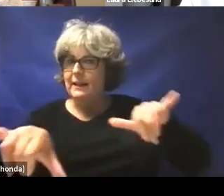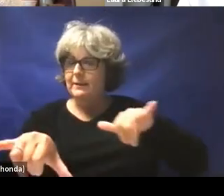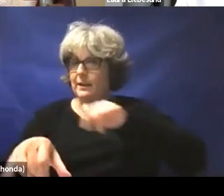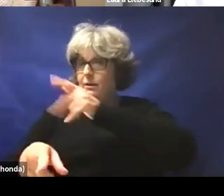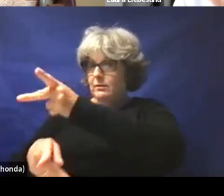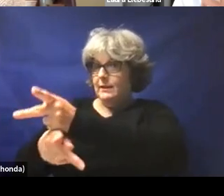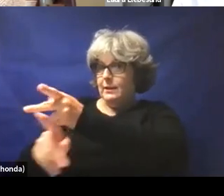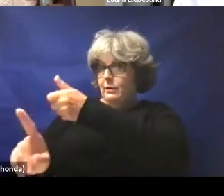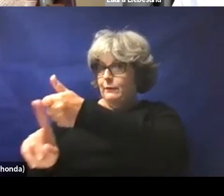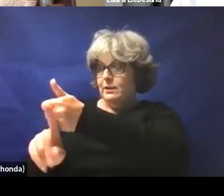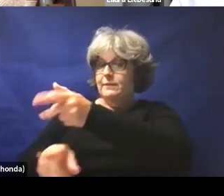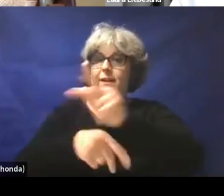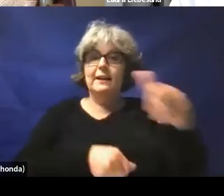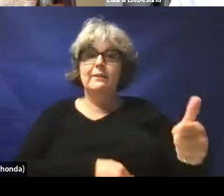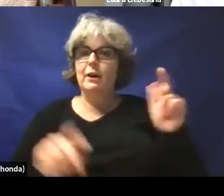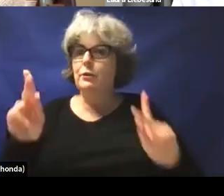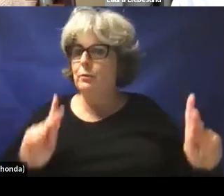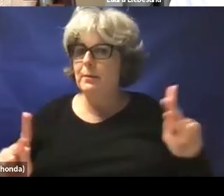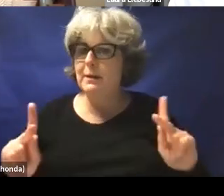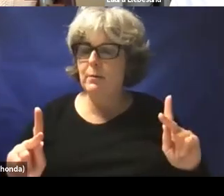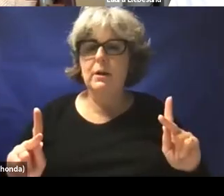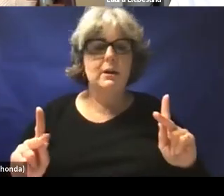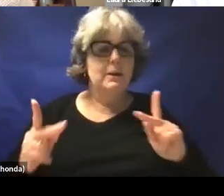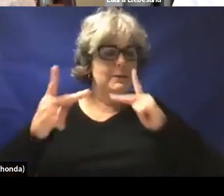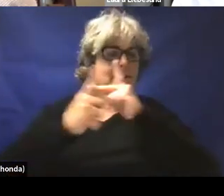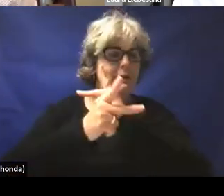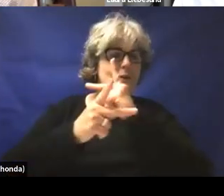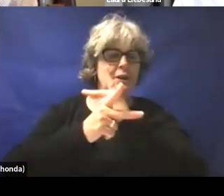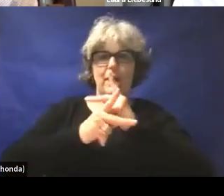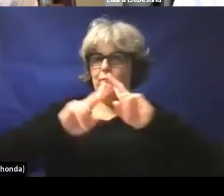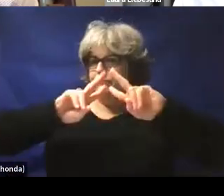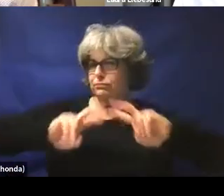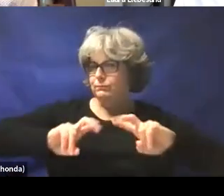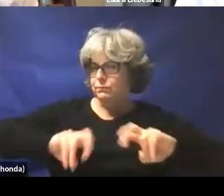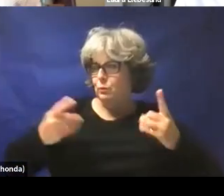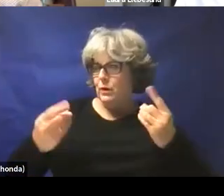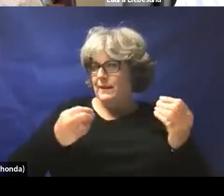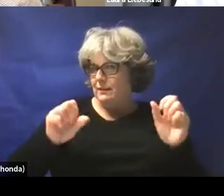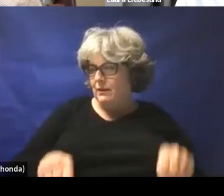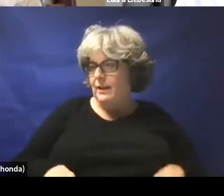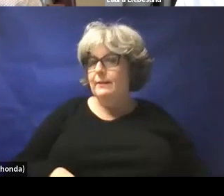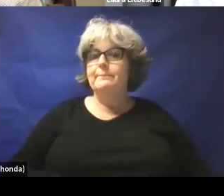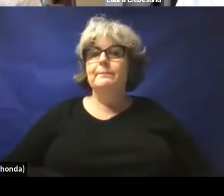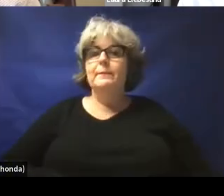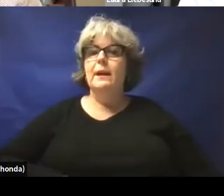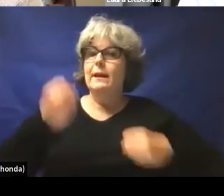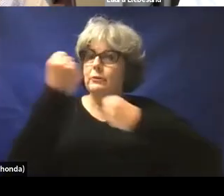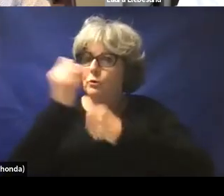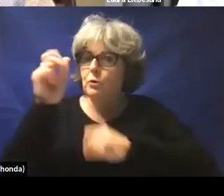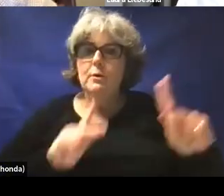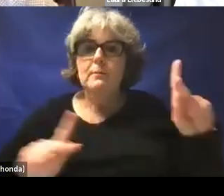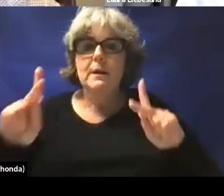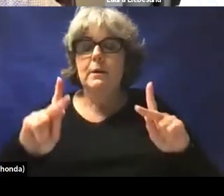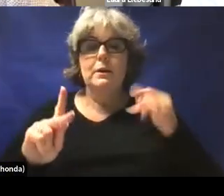yourself. So they had to figure out what they were capable of doing and how to support people when you